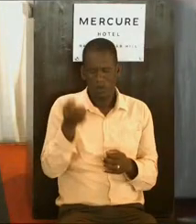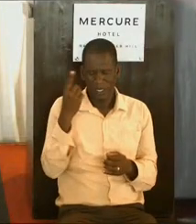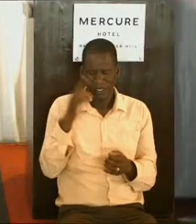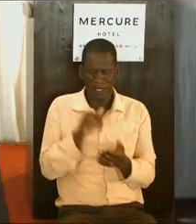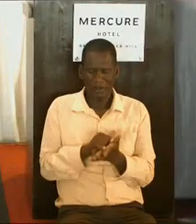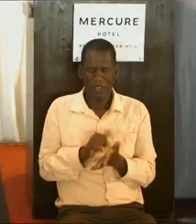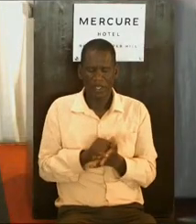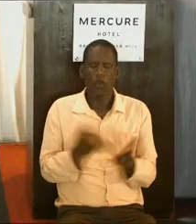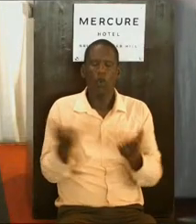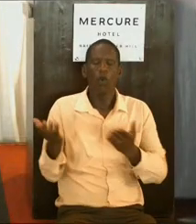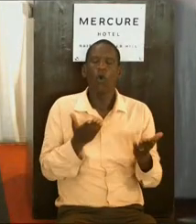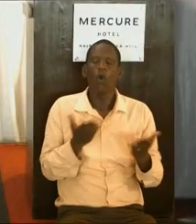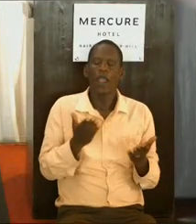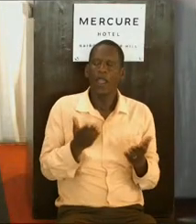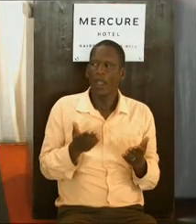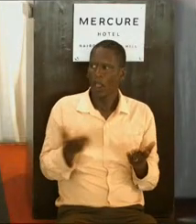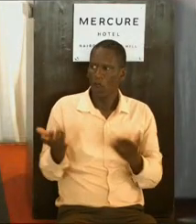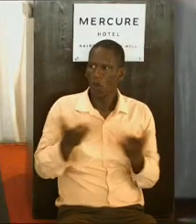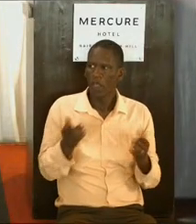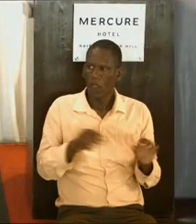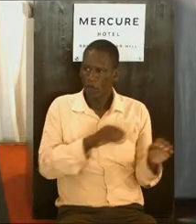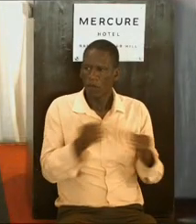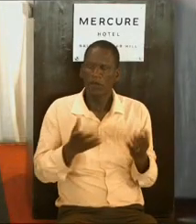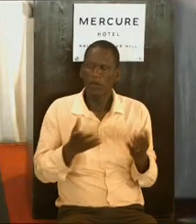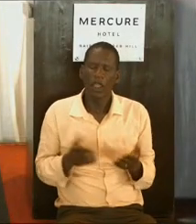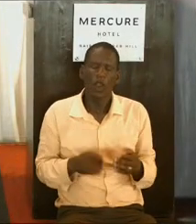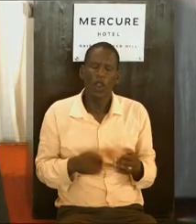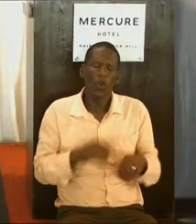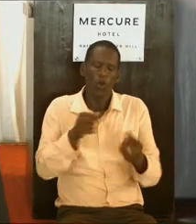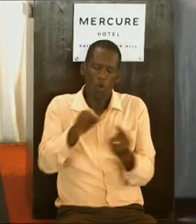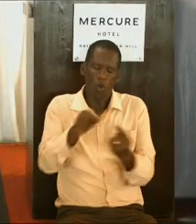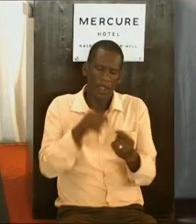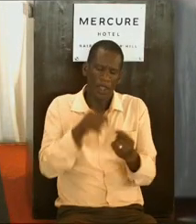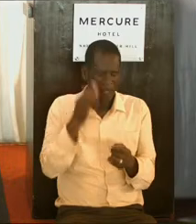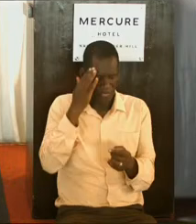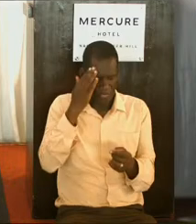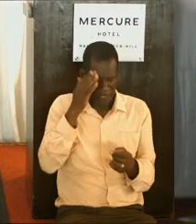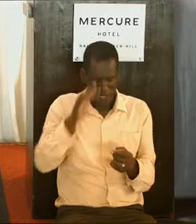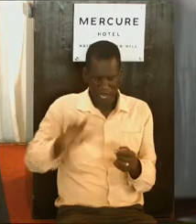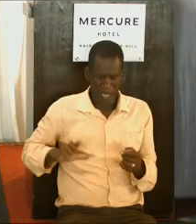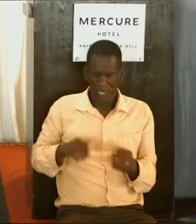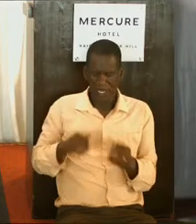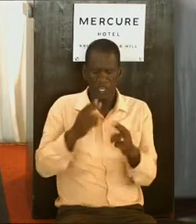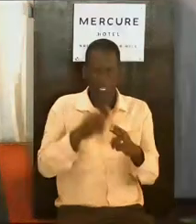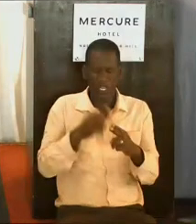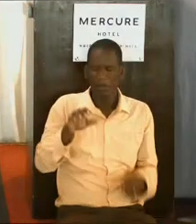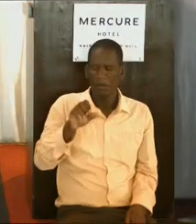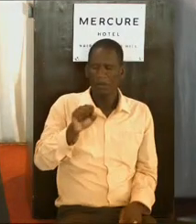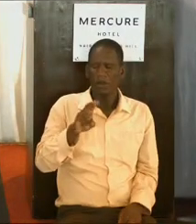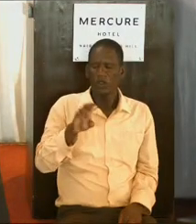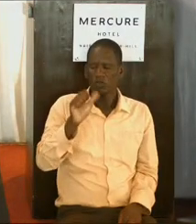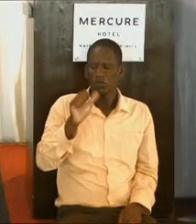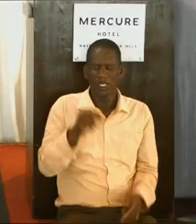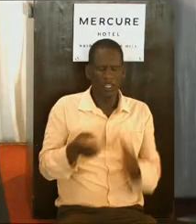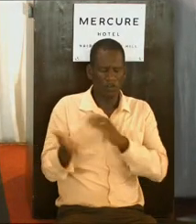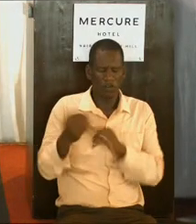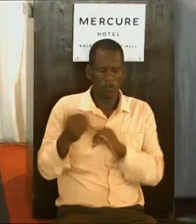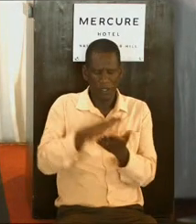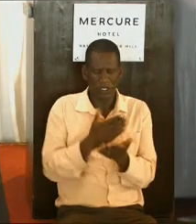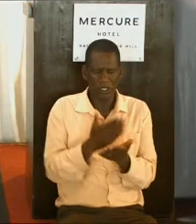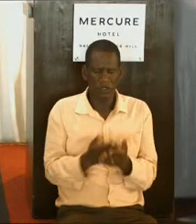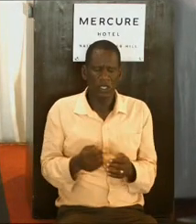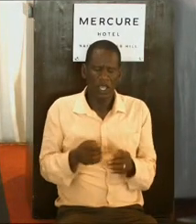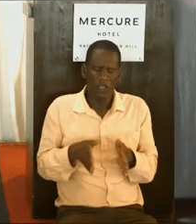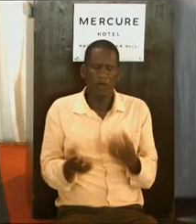that where are we going when I think those are lady called Susan in the previous session she